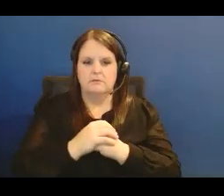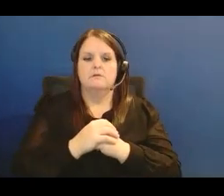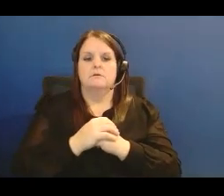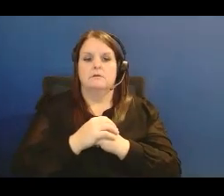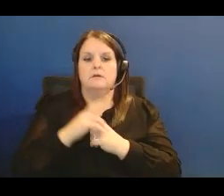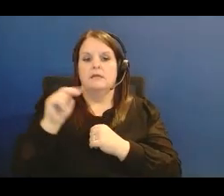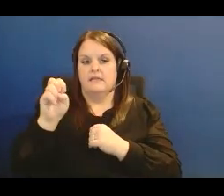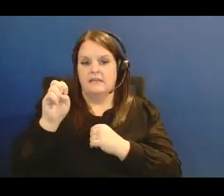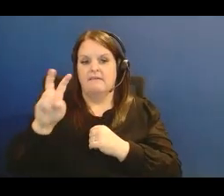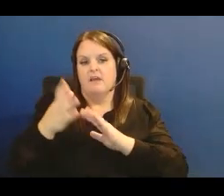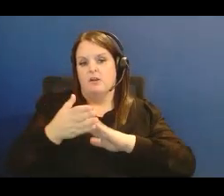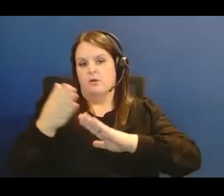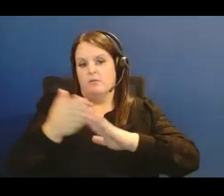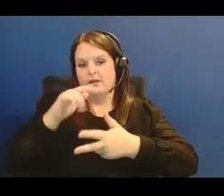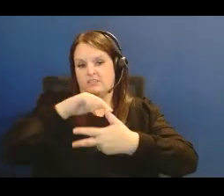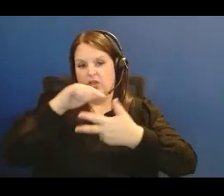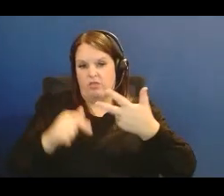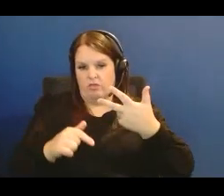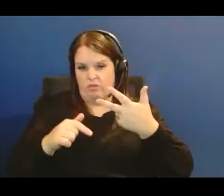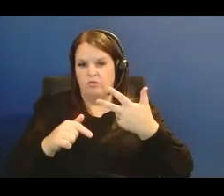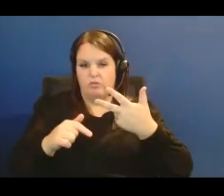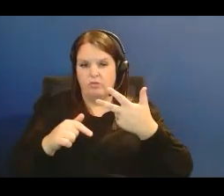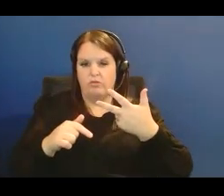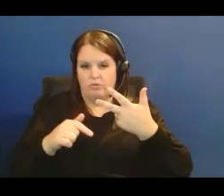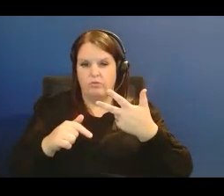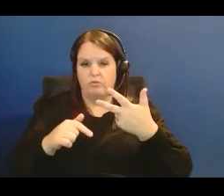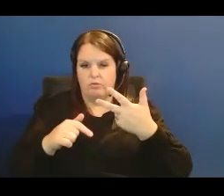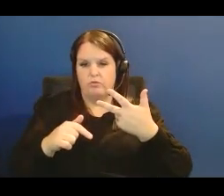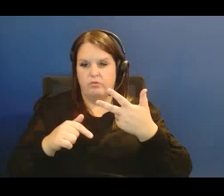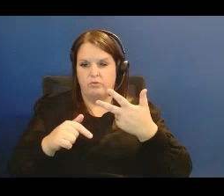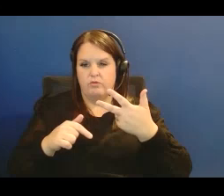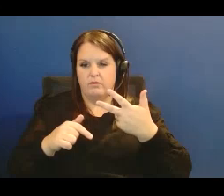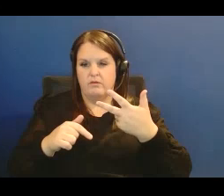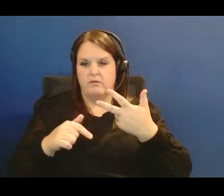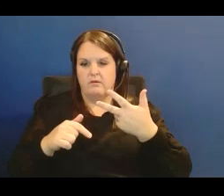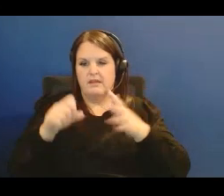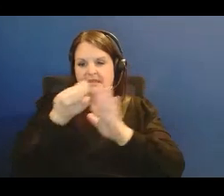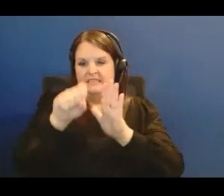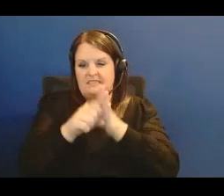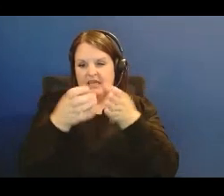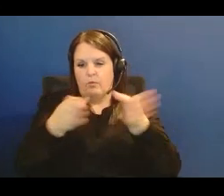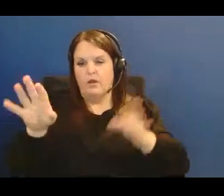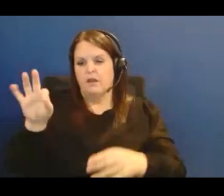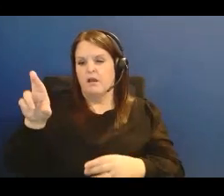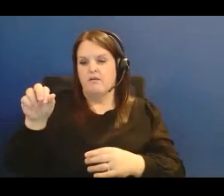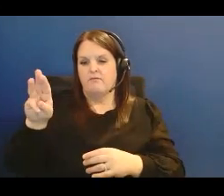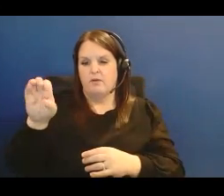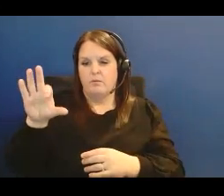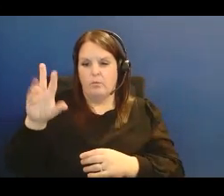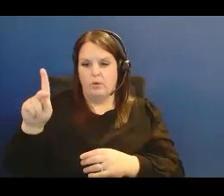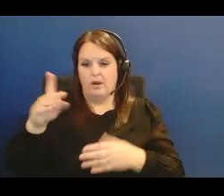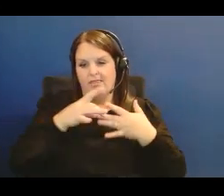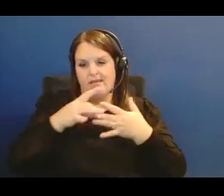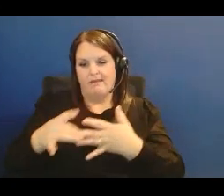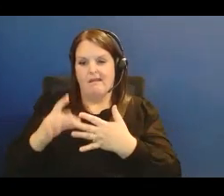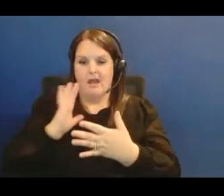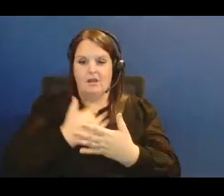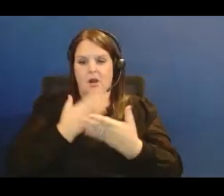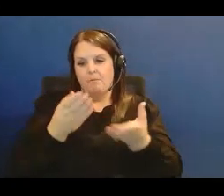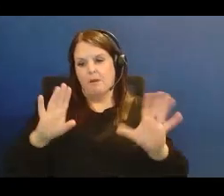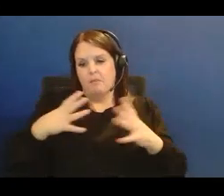Nevada operates under 3 complementary but distinct statewide frameworks that guide public health